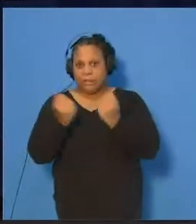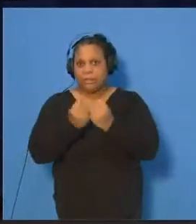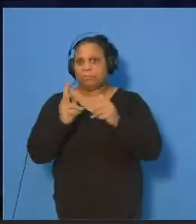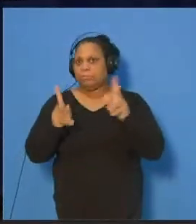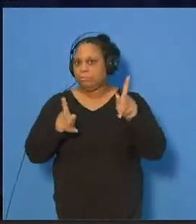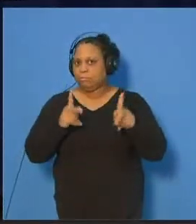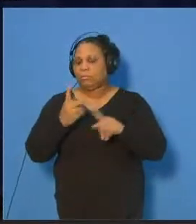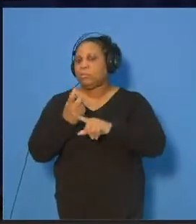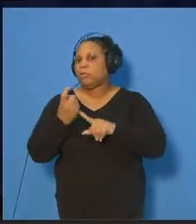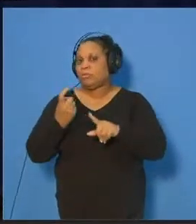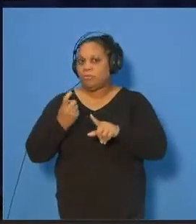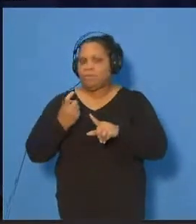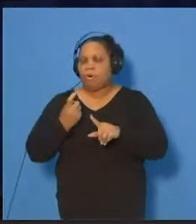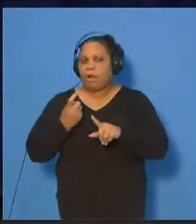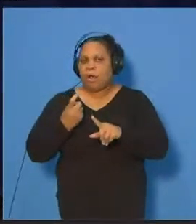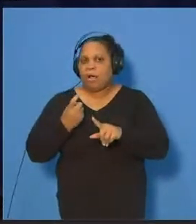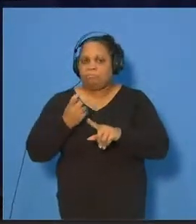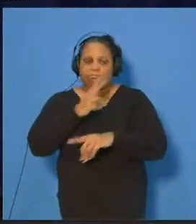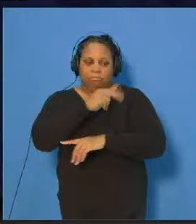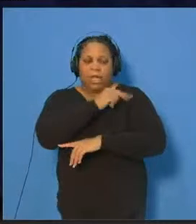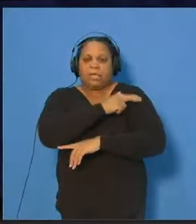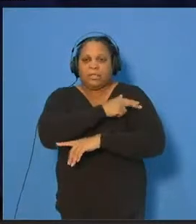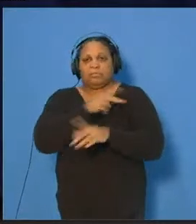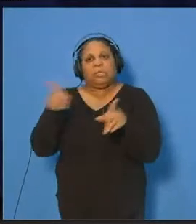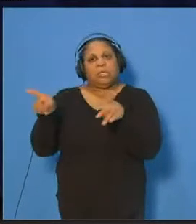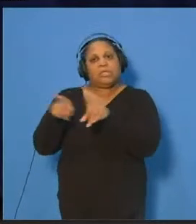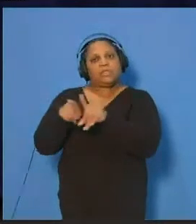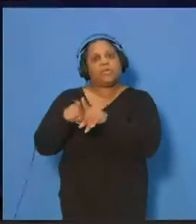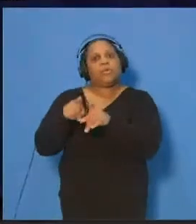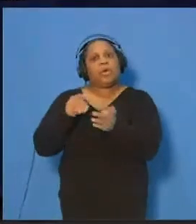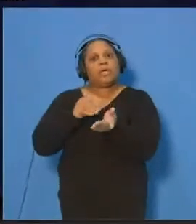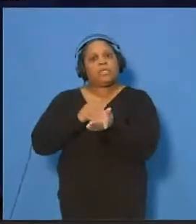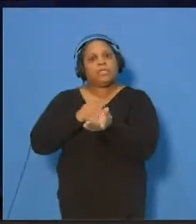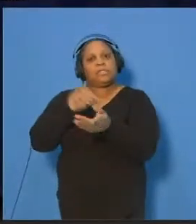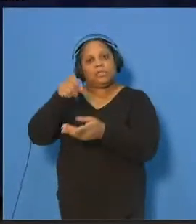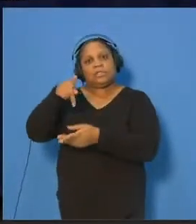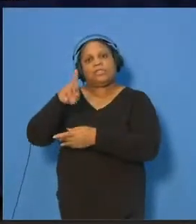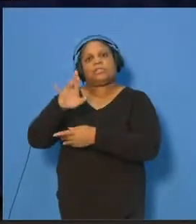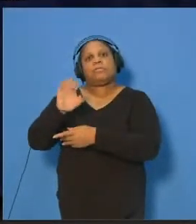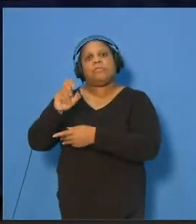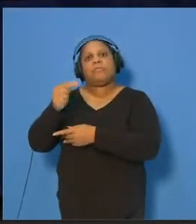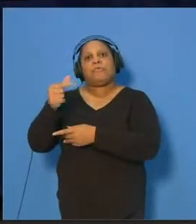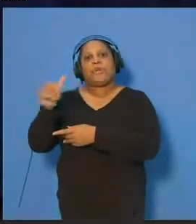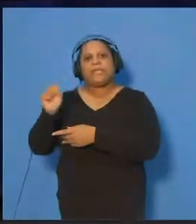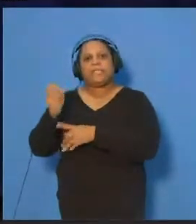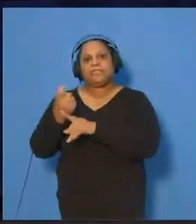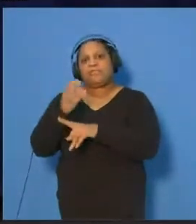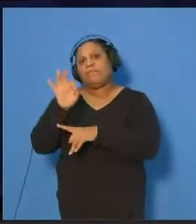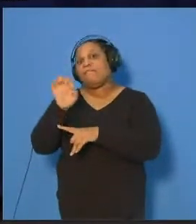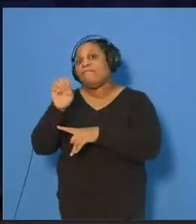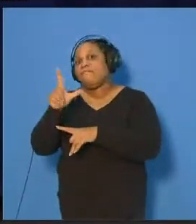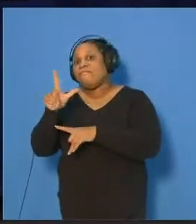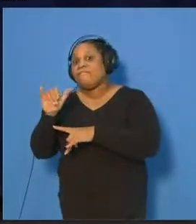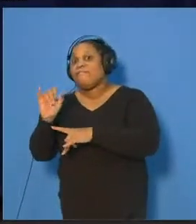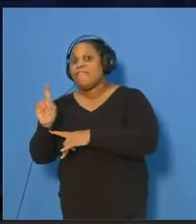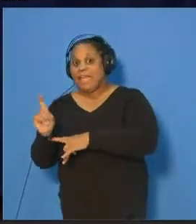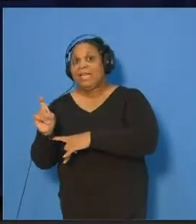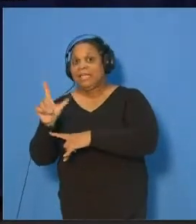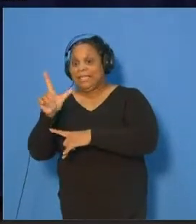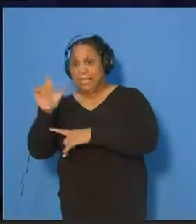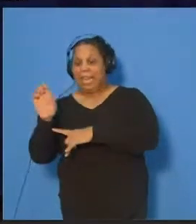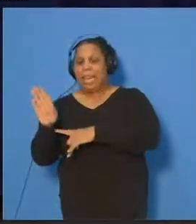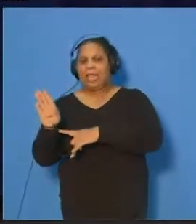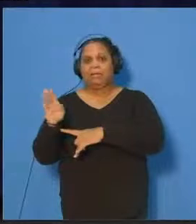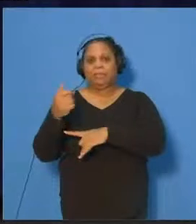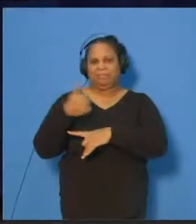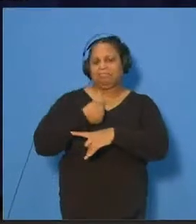persons from the hospital, as well as Dr. Desiree Spriggs, who runs Helix Labs, and also Dr. Karika Weldon and myself. We're